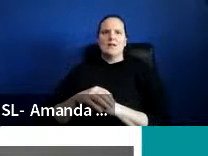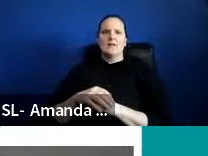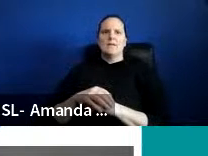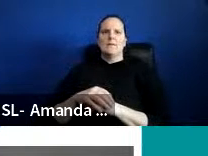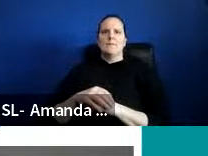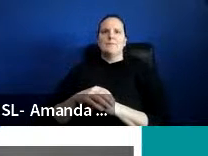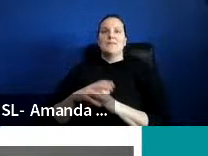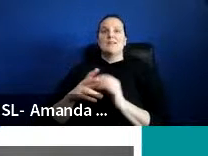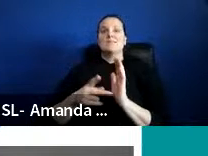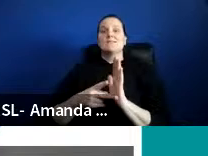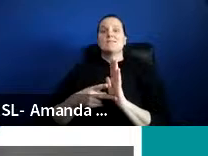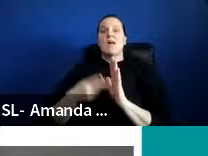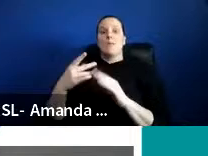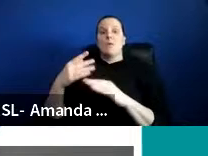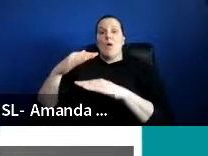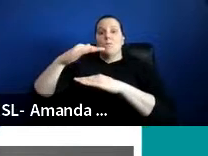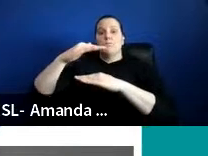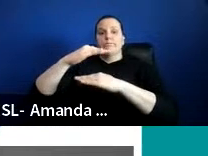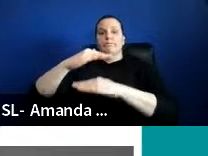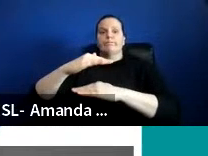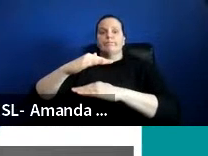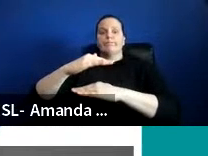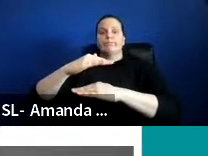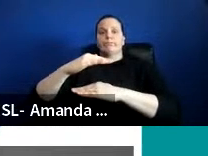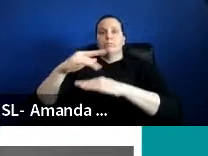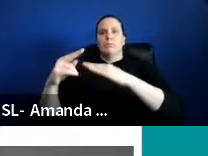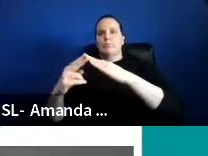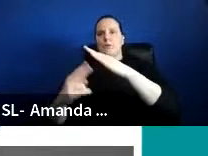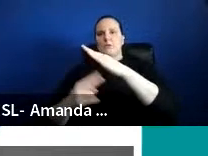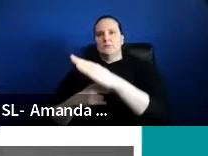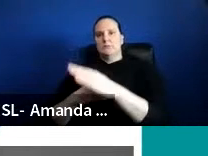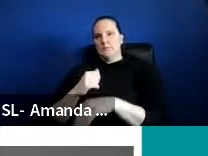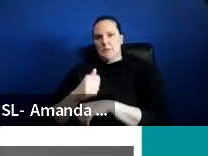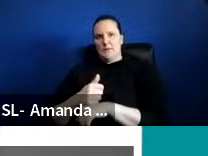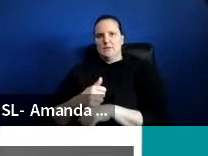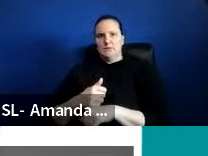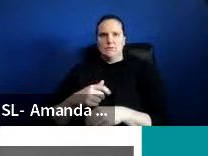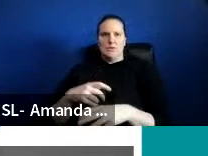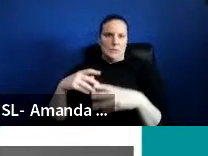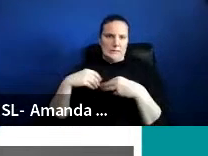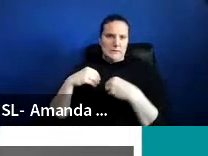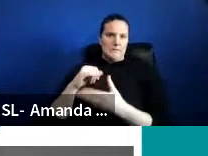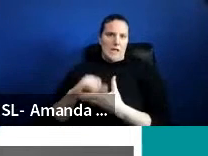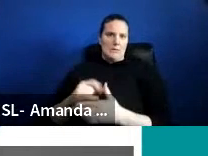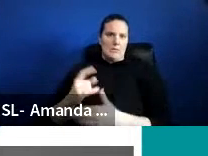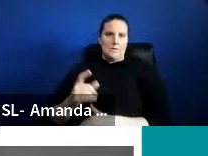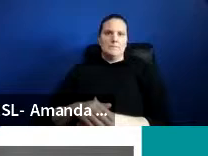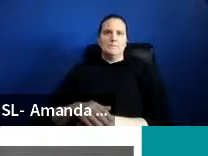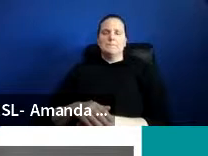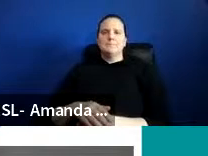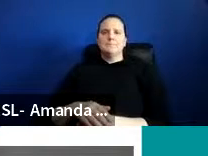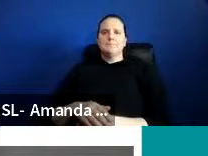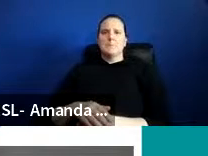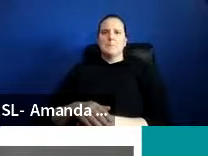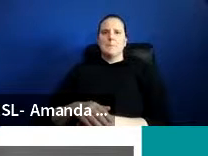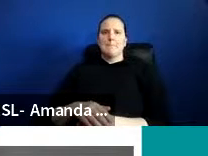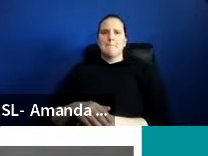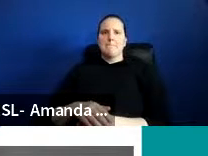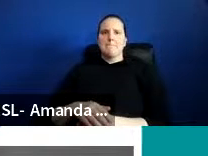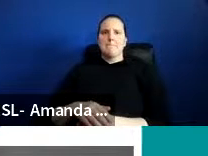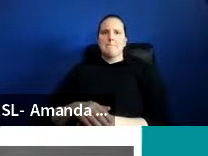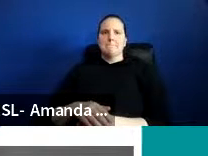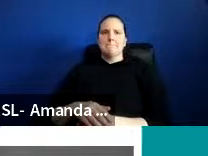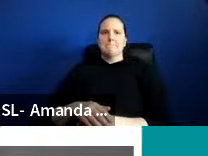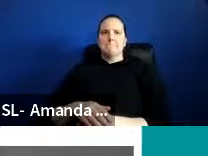double deck bridge configuration is implemented or is adopted. You can see the